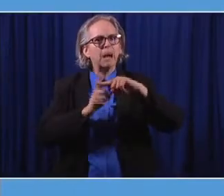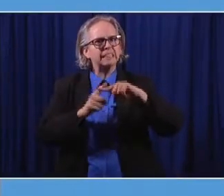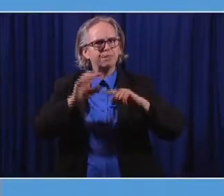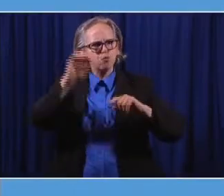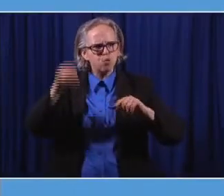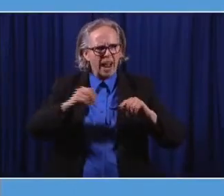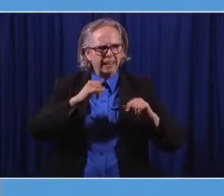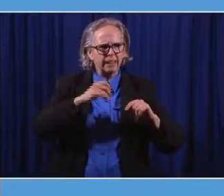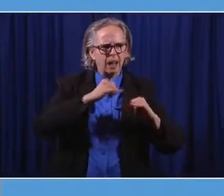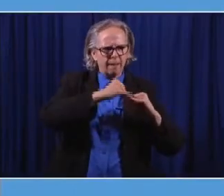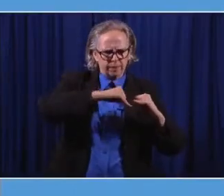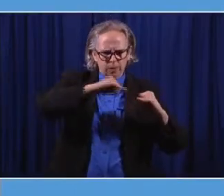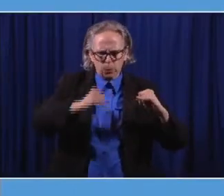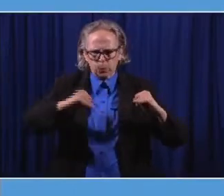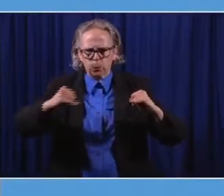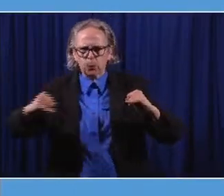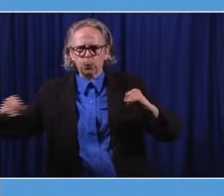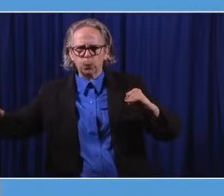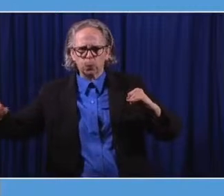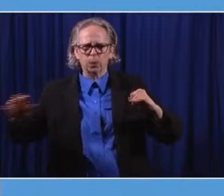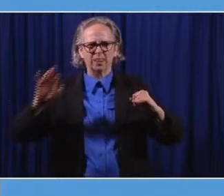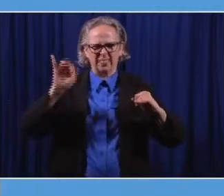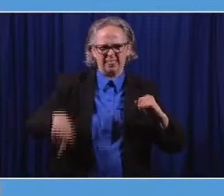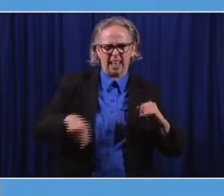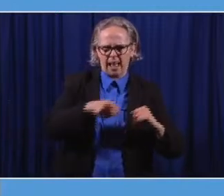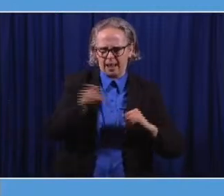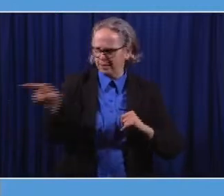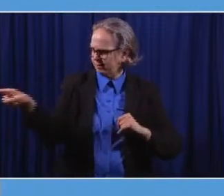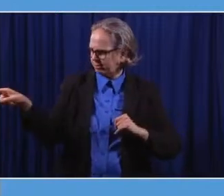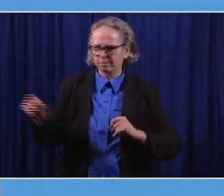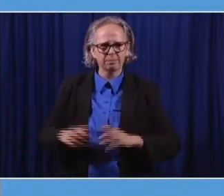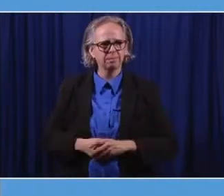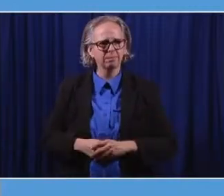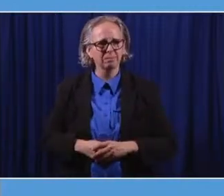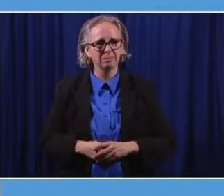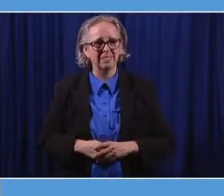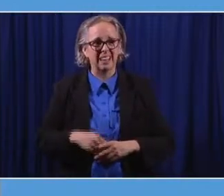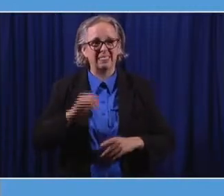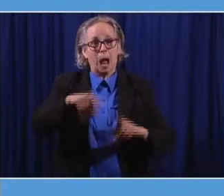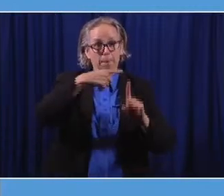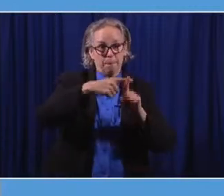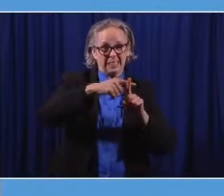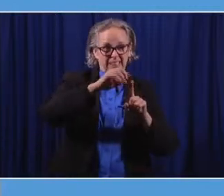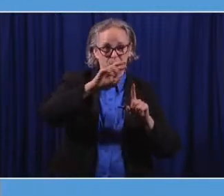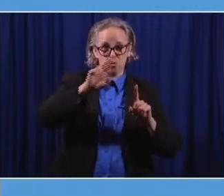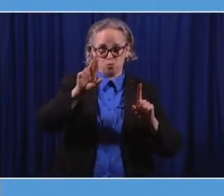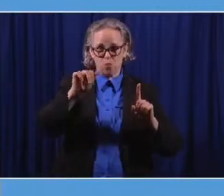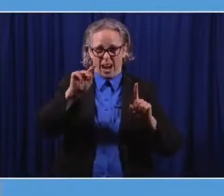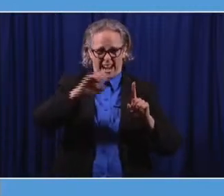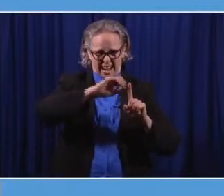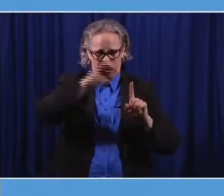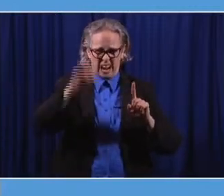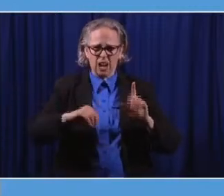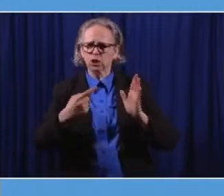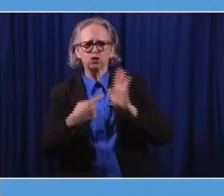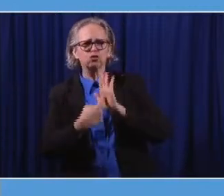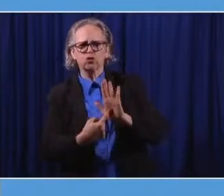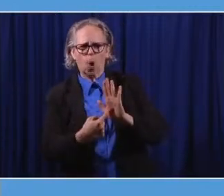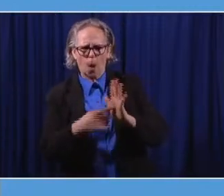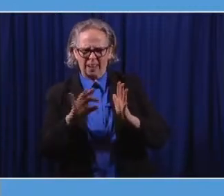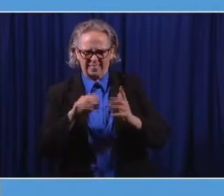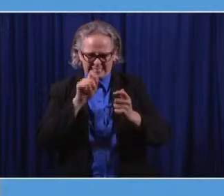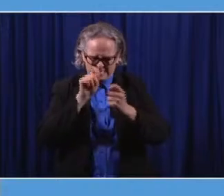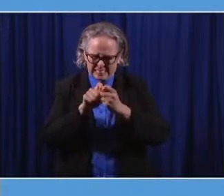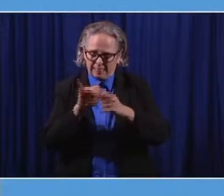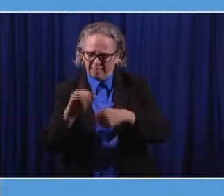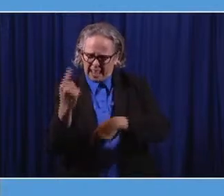so this positivity is displayed for that day and a 7-day